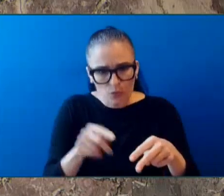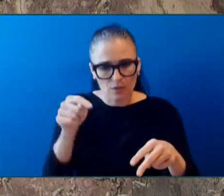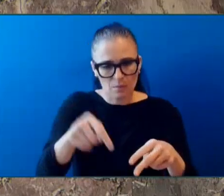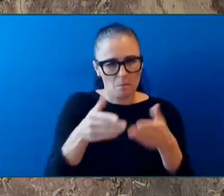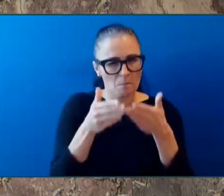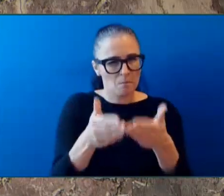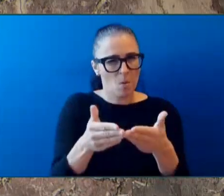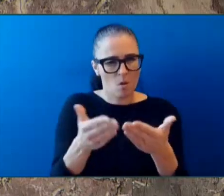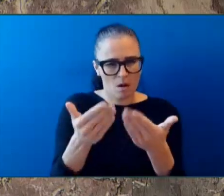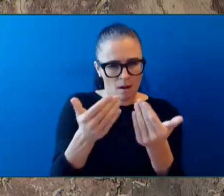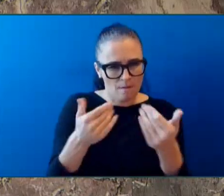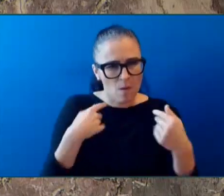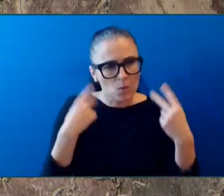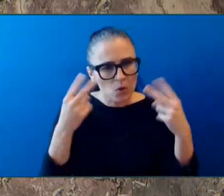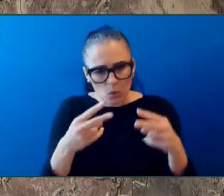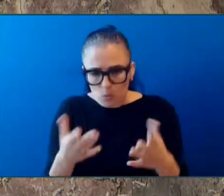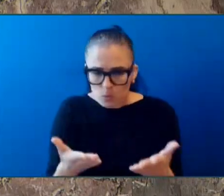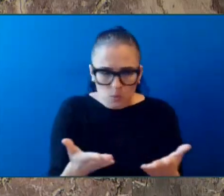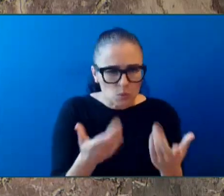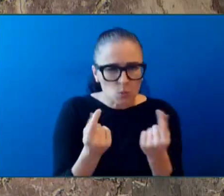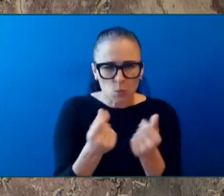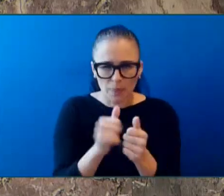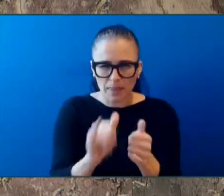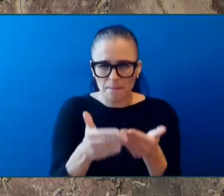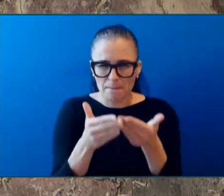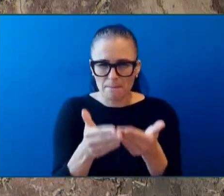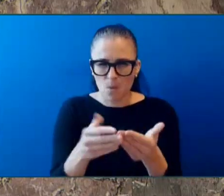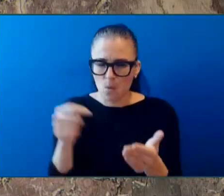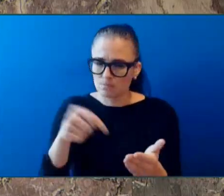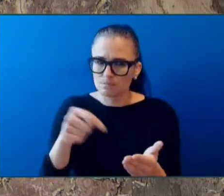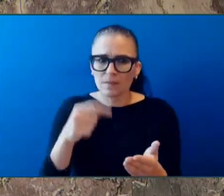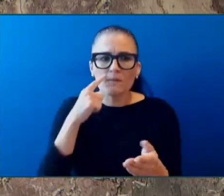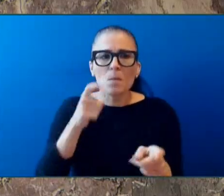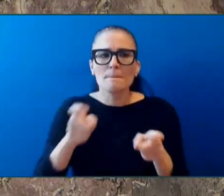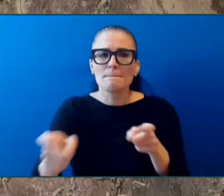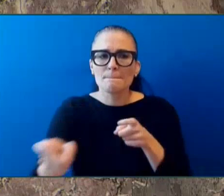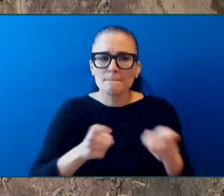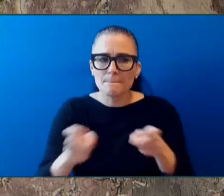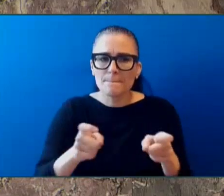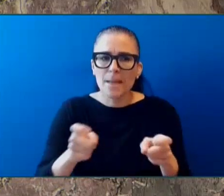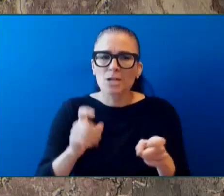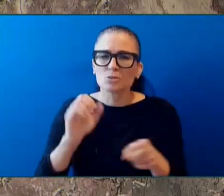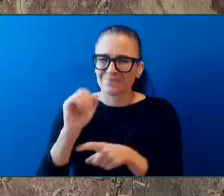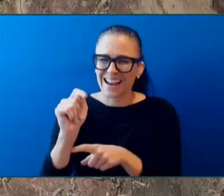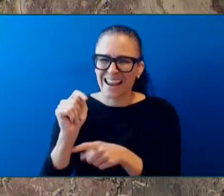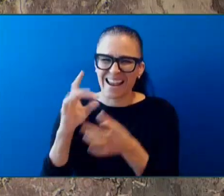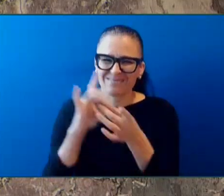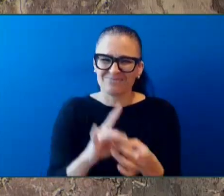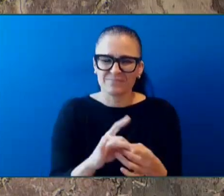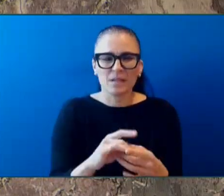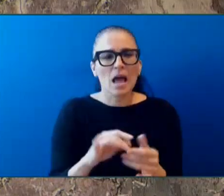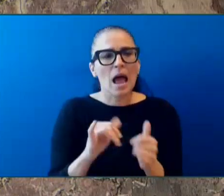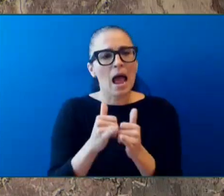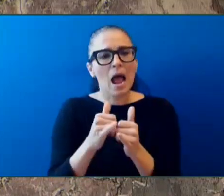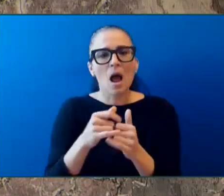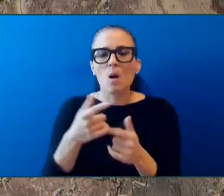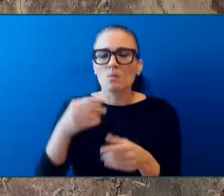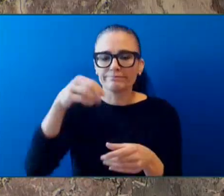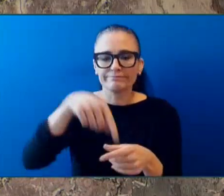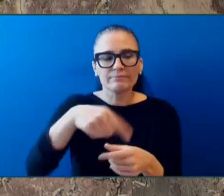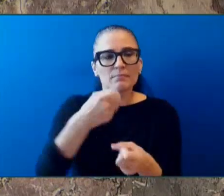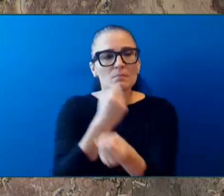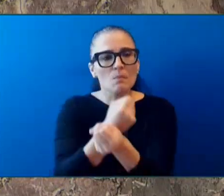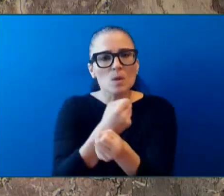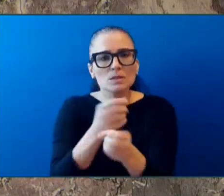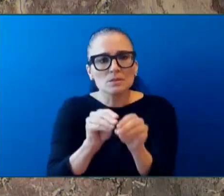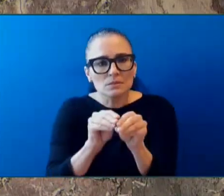Management Act that have to do with the release of pollutants. This is complicated. It is also the Canadian Coast Guard, as